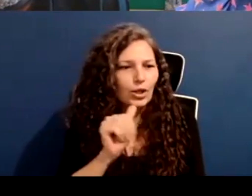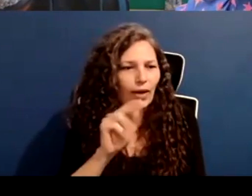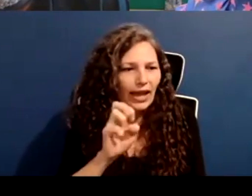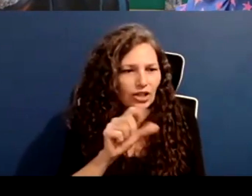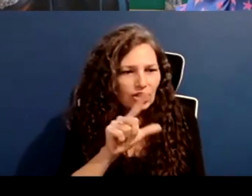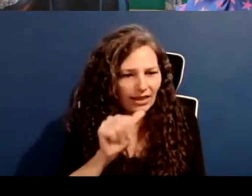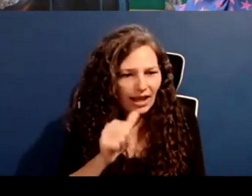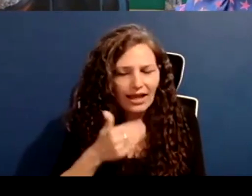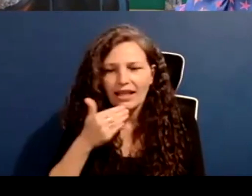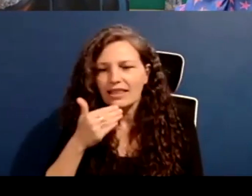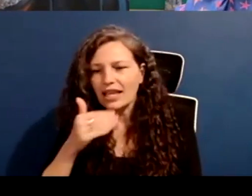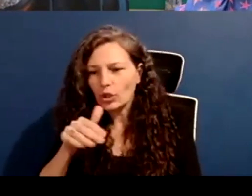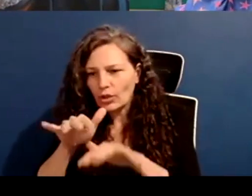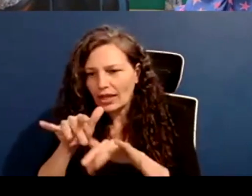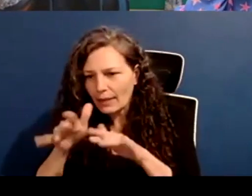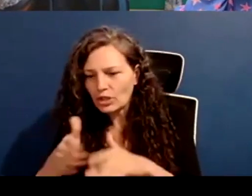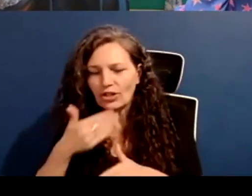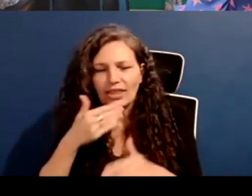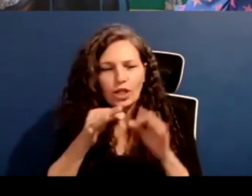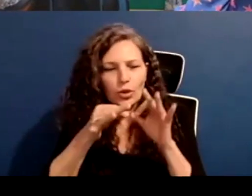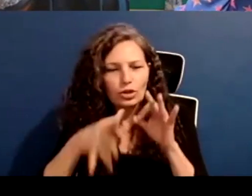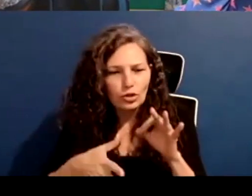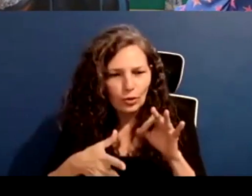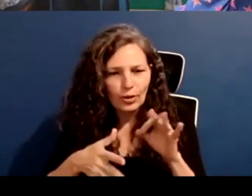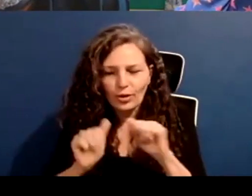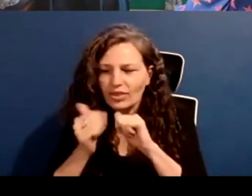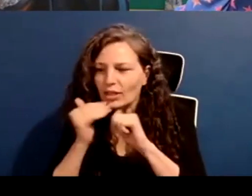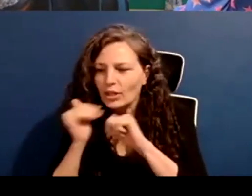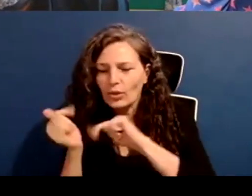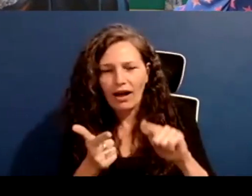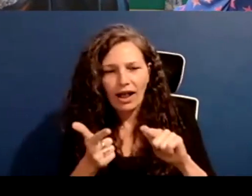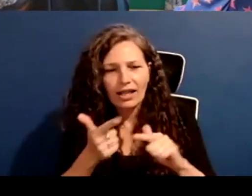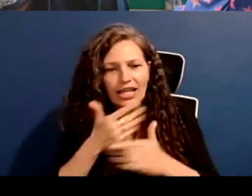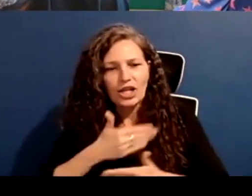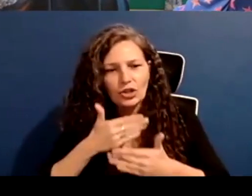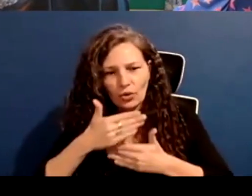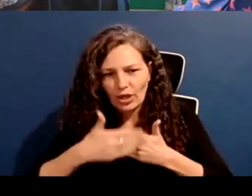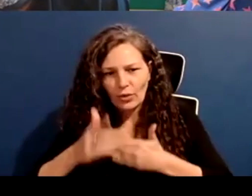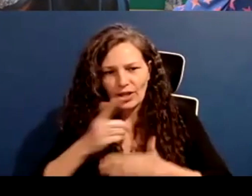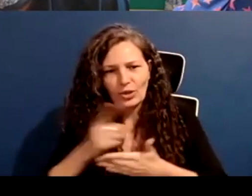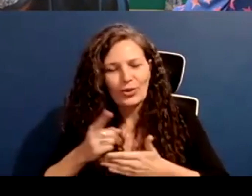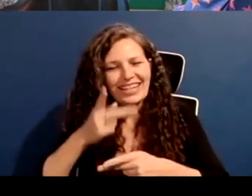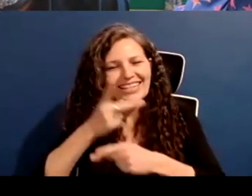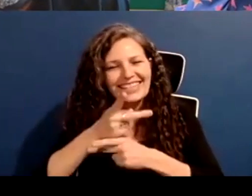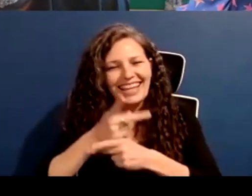and card captioner. Hope you all have a fantastic rest of your week, and take care.